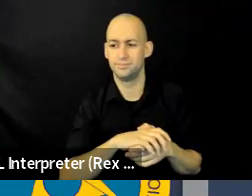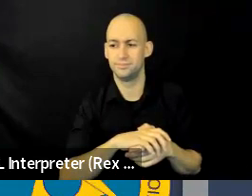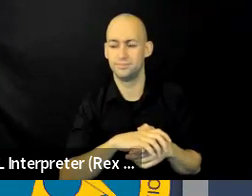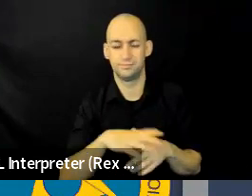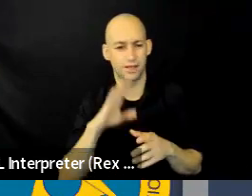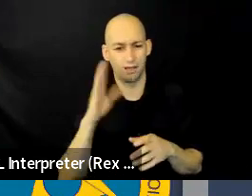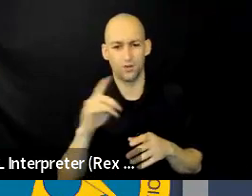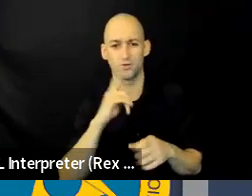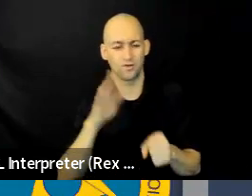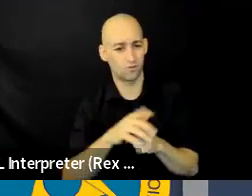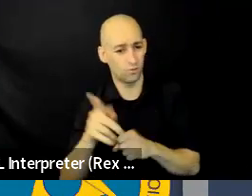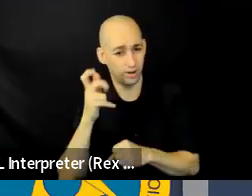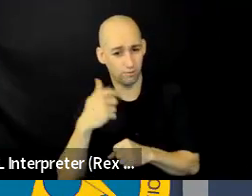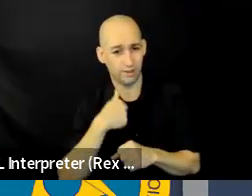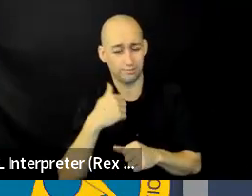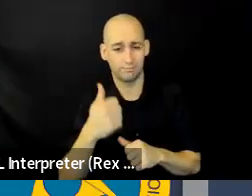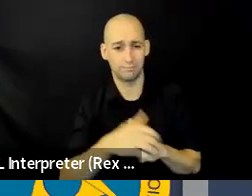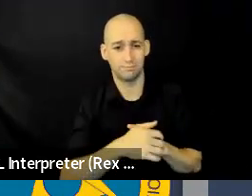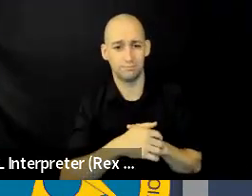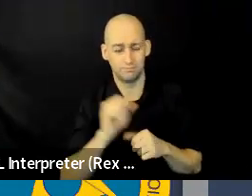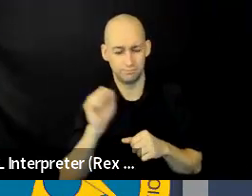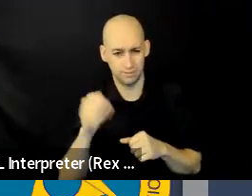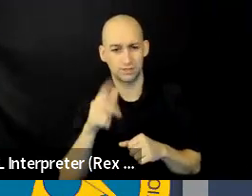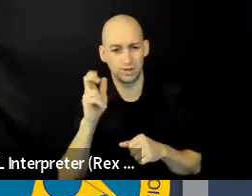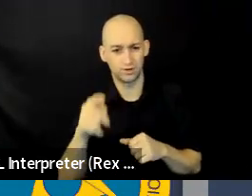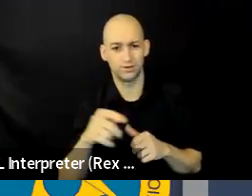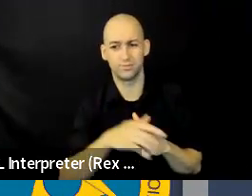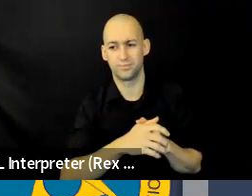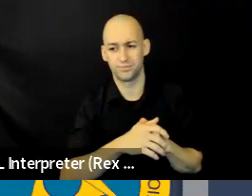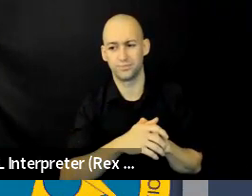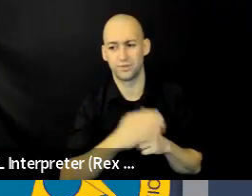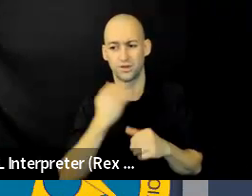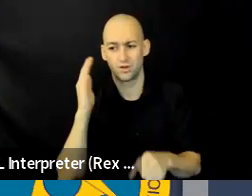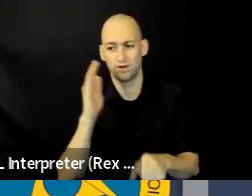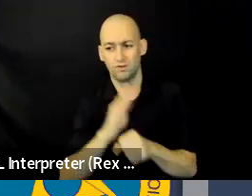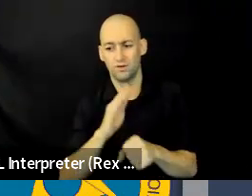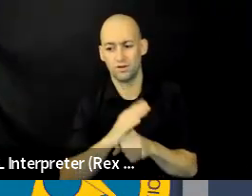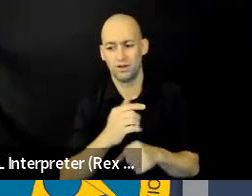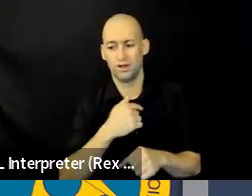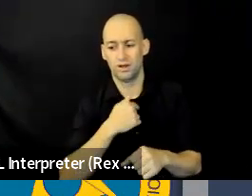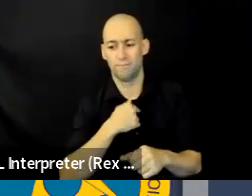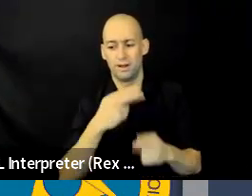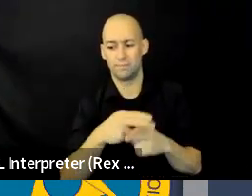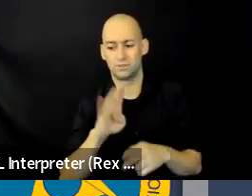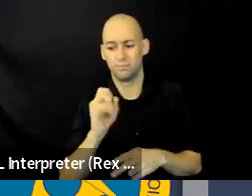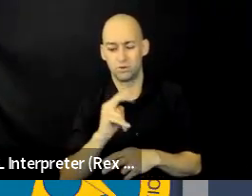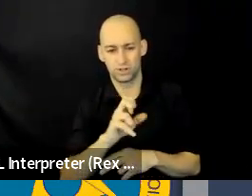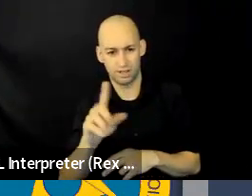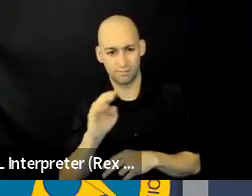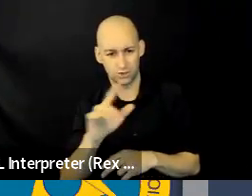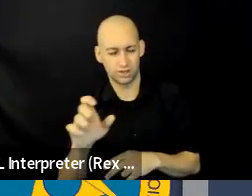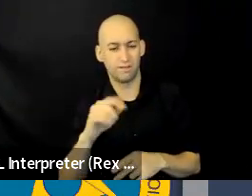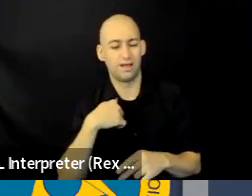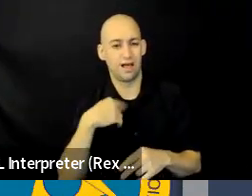Hello, confirming that you can hear me. Yes, we can hear you. Good afternoon. My name is Michelle Bushnell. I'm supervisor in Humboldt